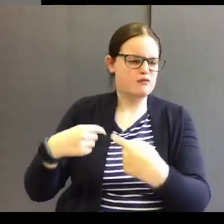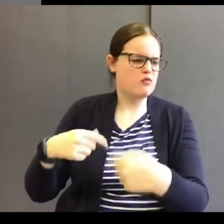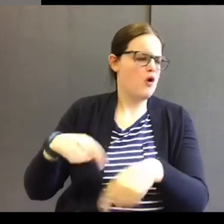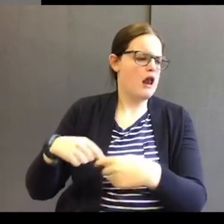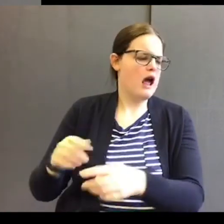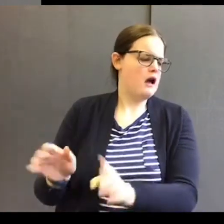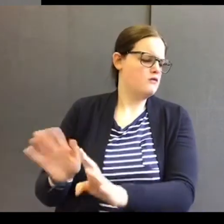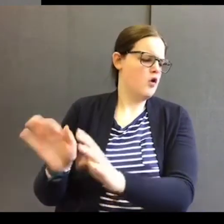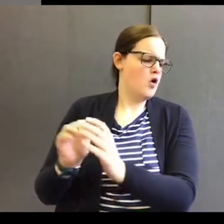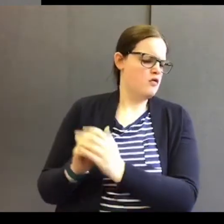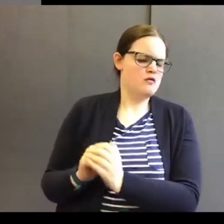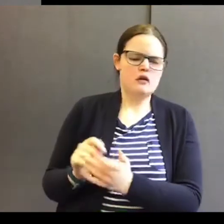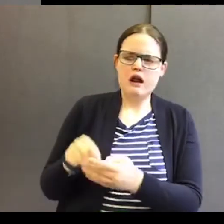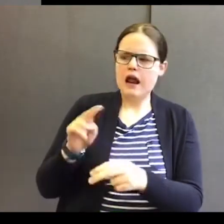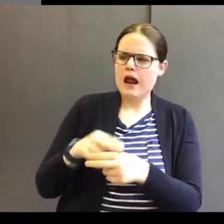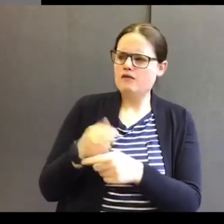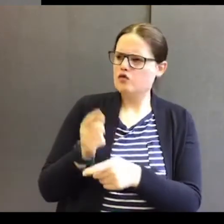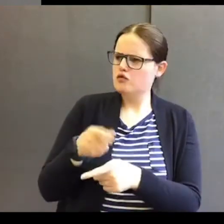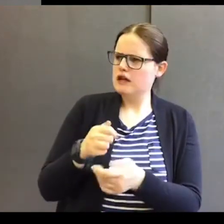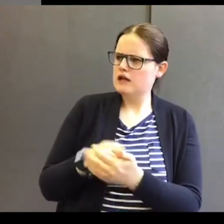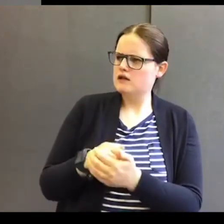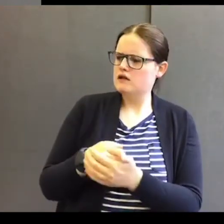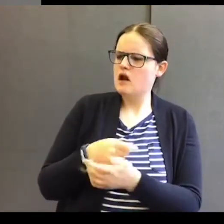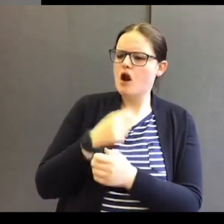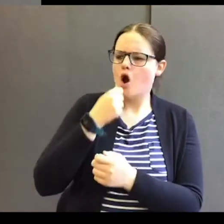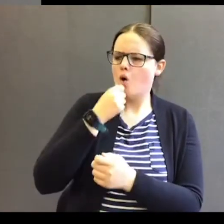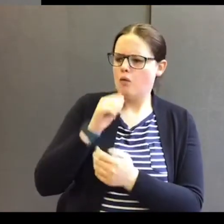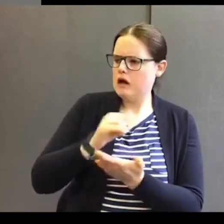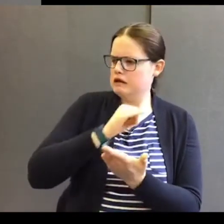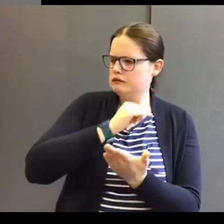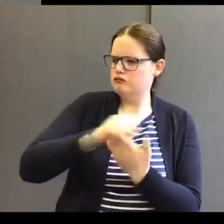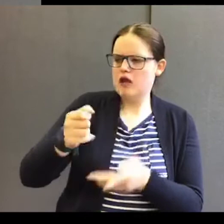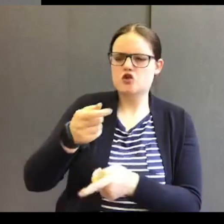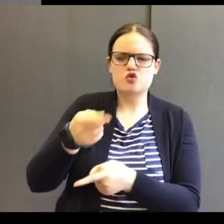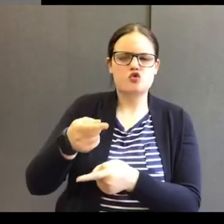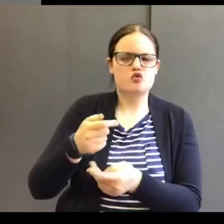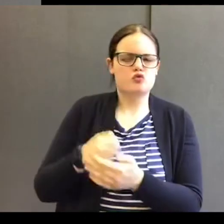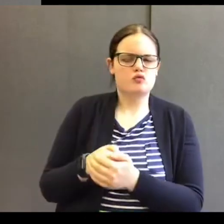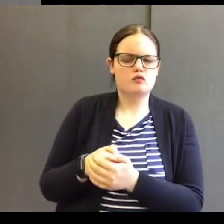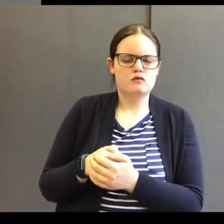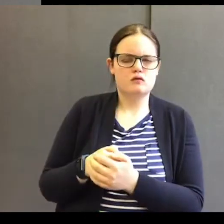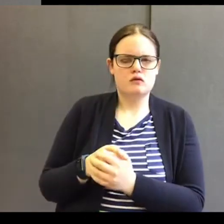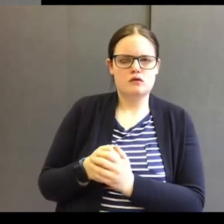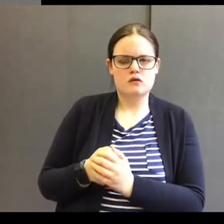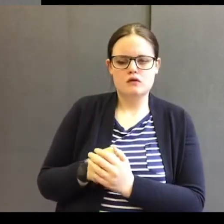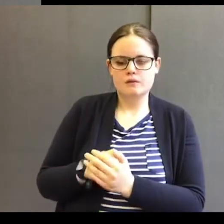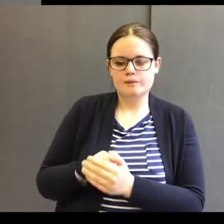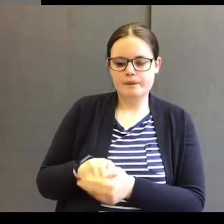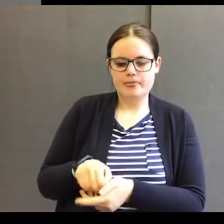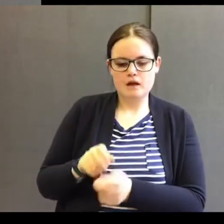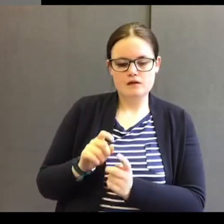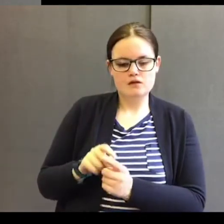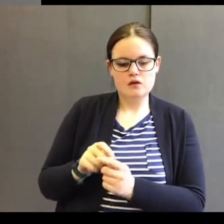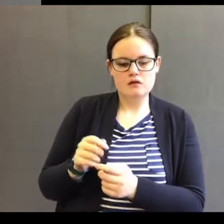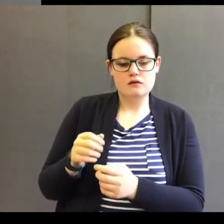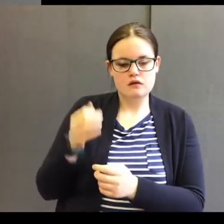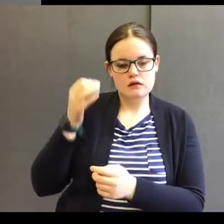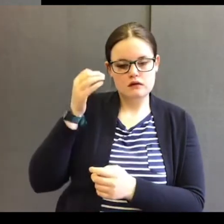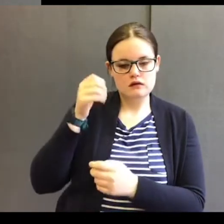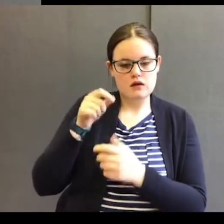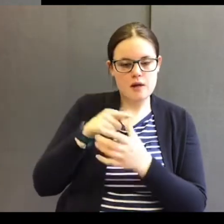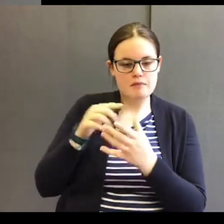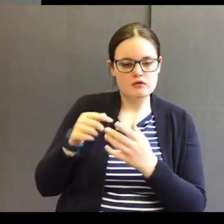broadcast and proclaim. And if you do, we will threaten you. And so they